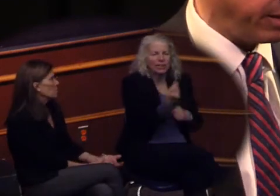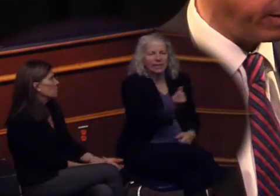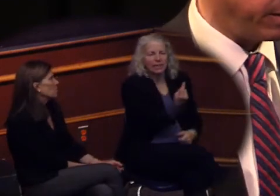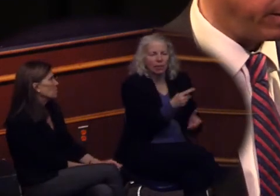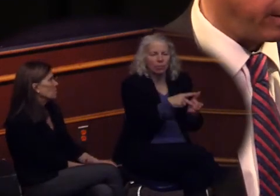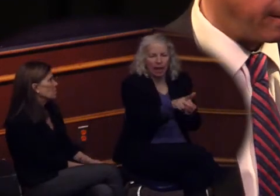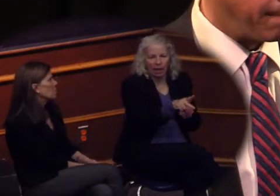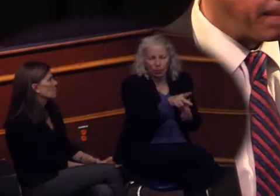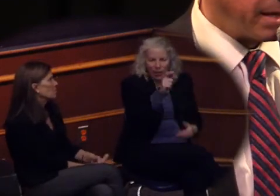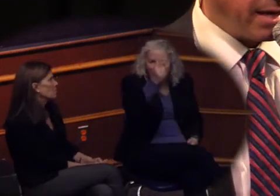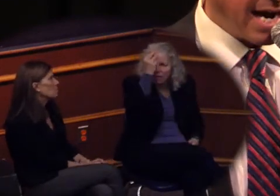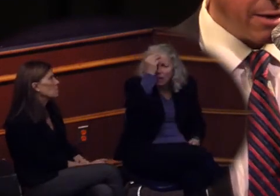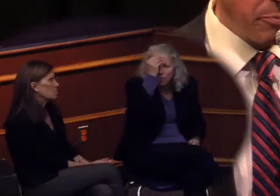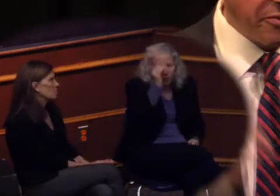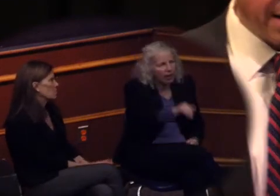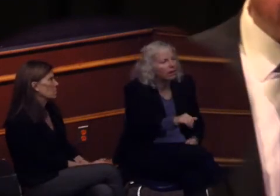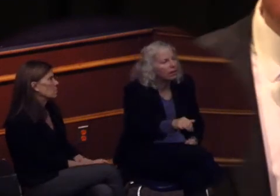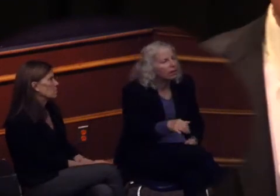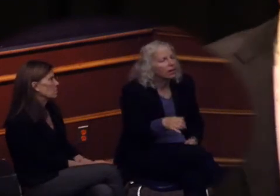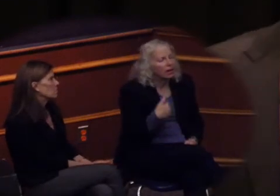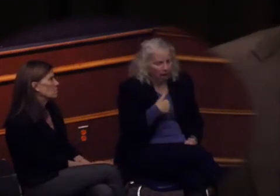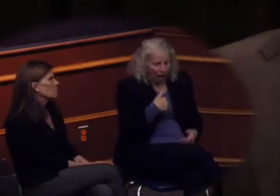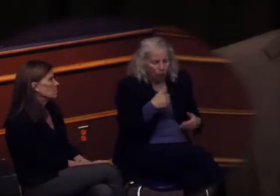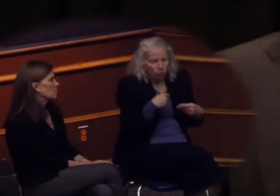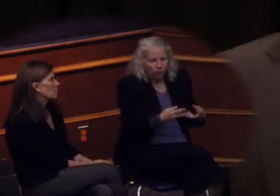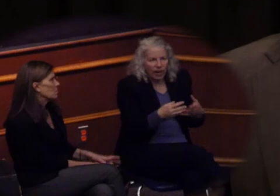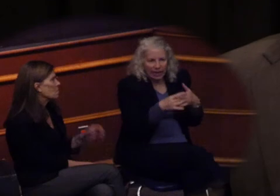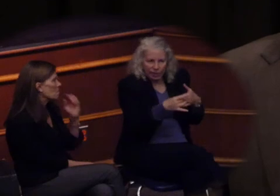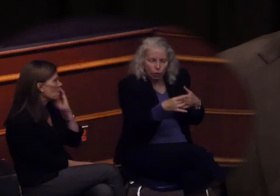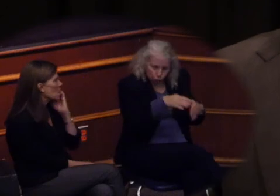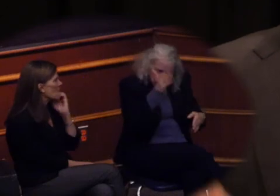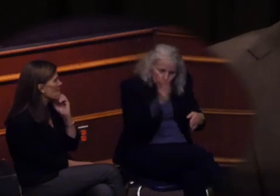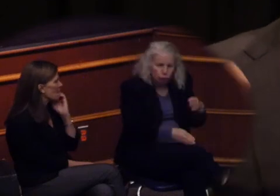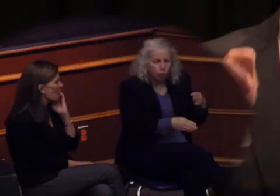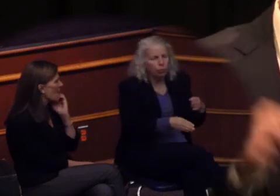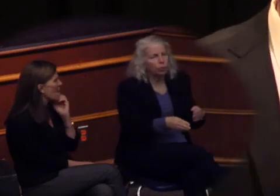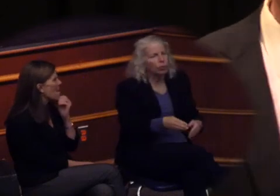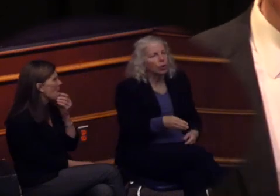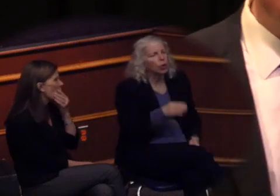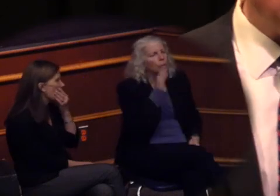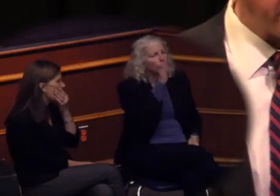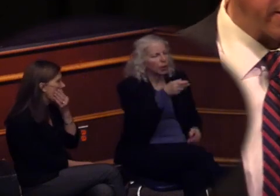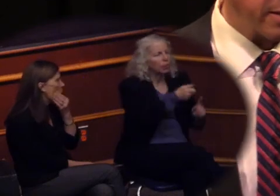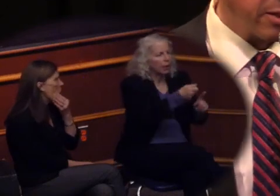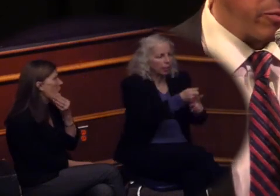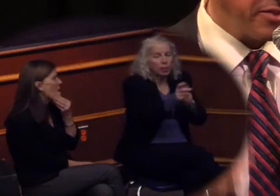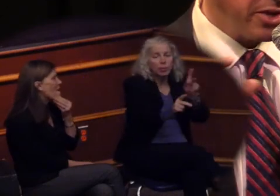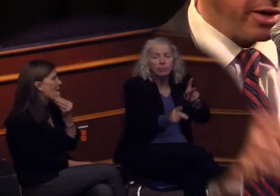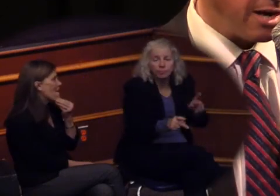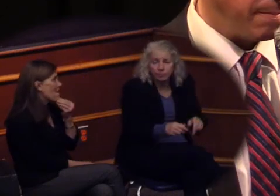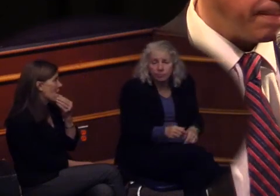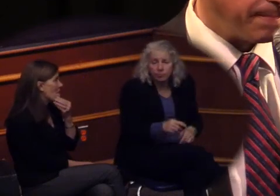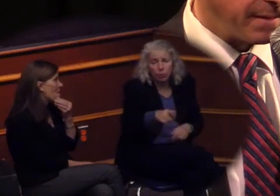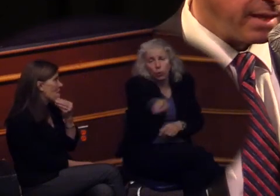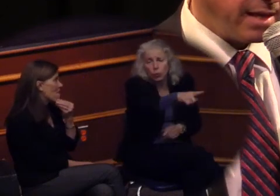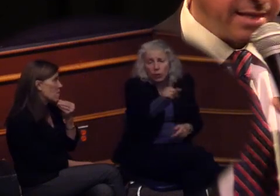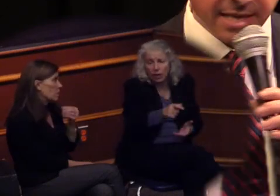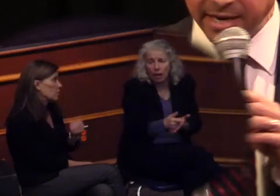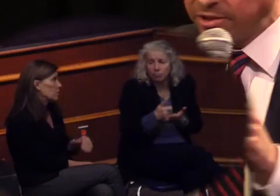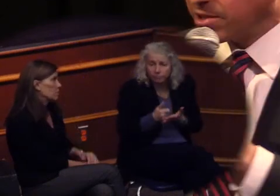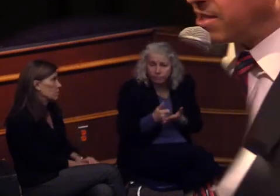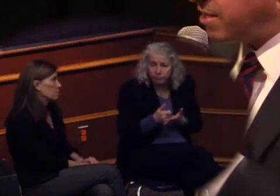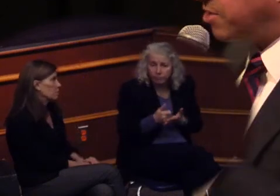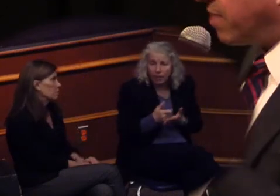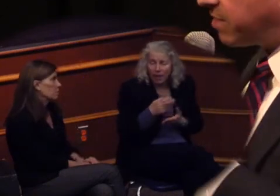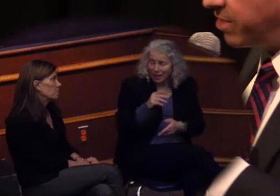thoughtfully. I will provide the leadership to get it done. We will make a big difference with your help. And